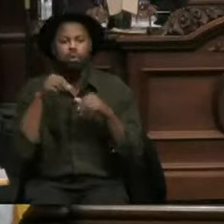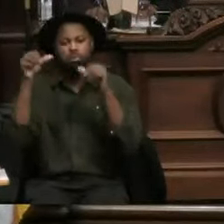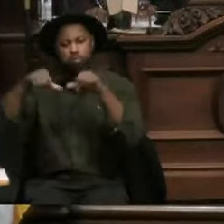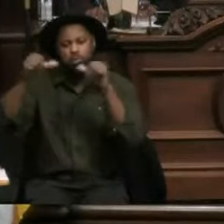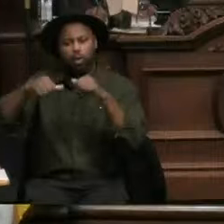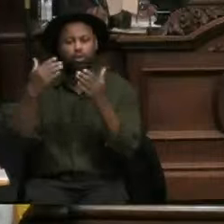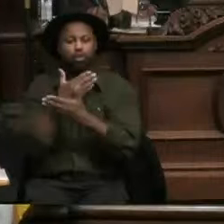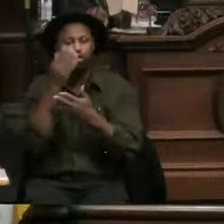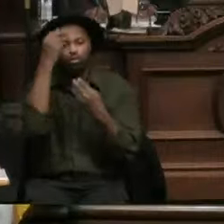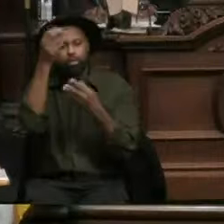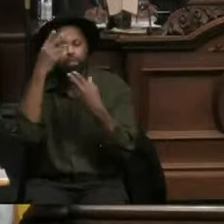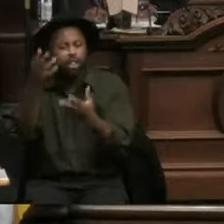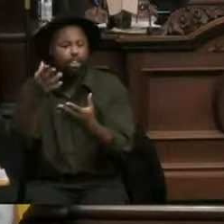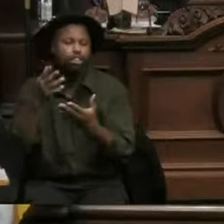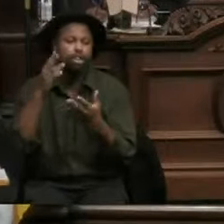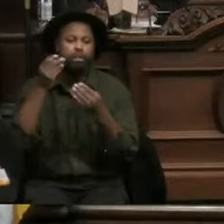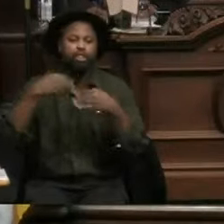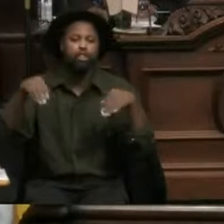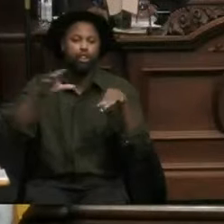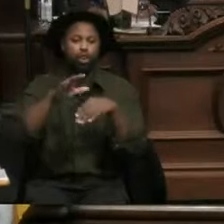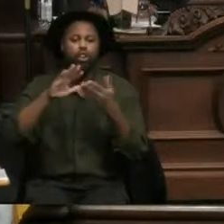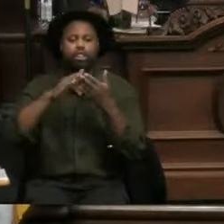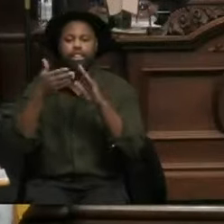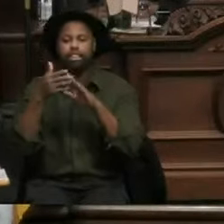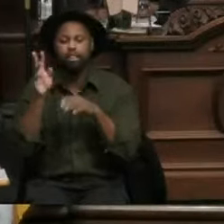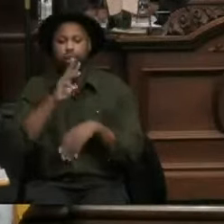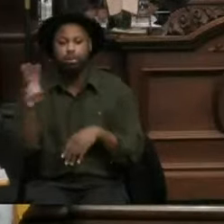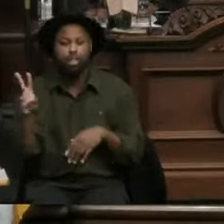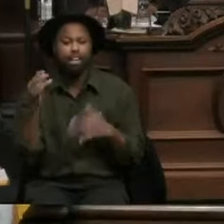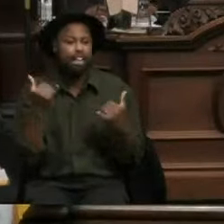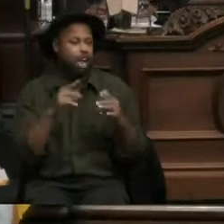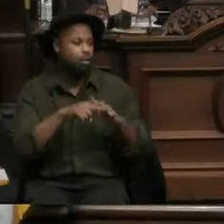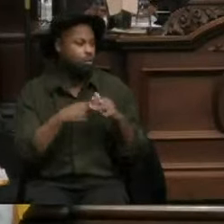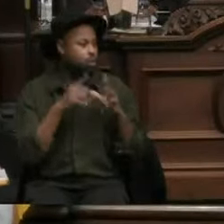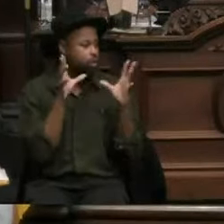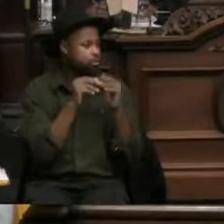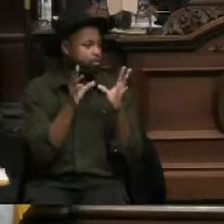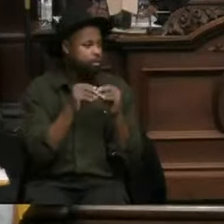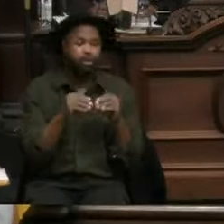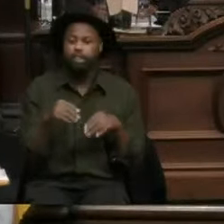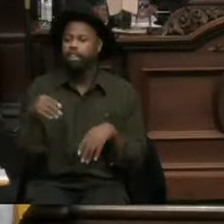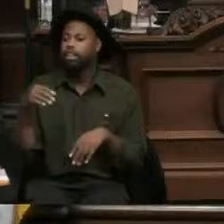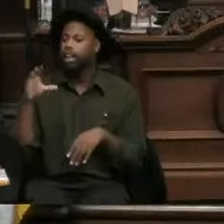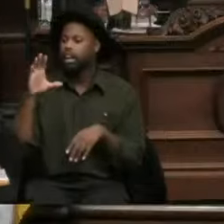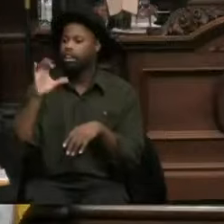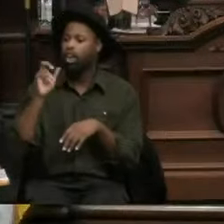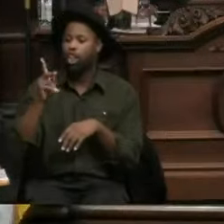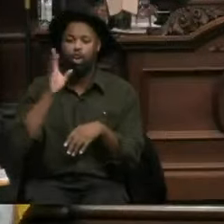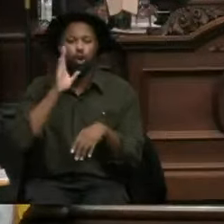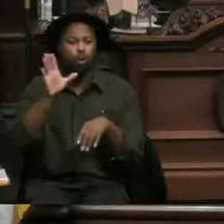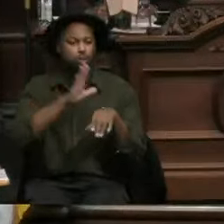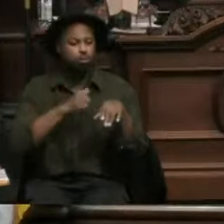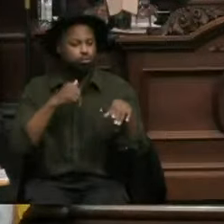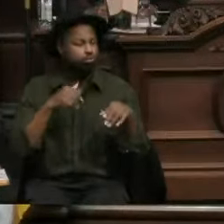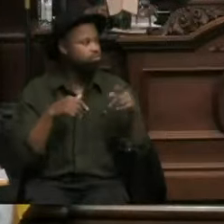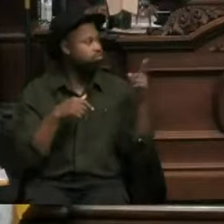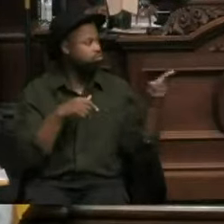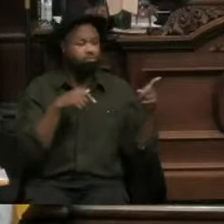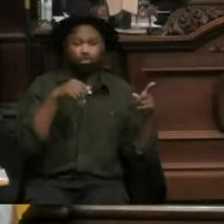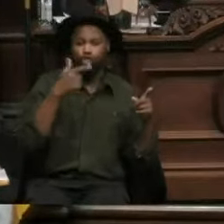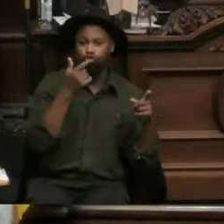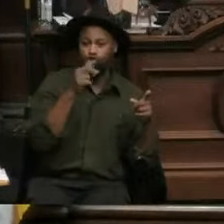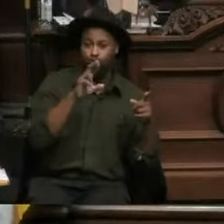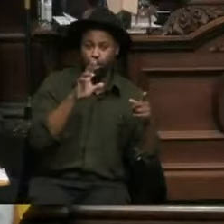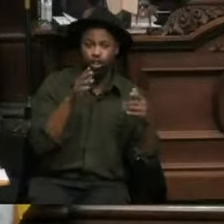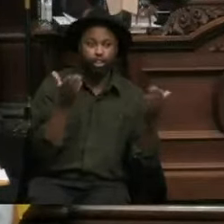and materials on the city's website. The meeting will now come to order, and I ask Clerk Washington to call the roll. Councilmember Gruber.